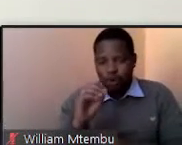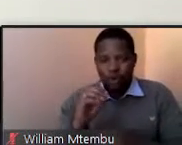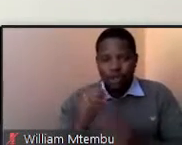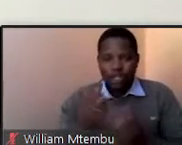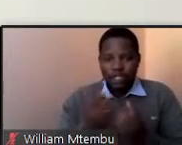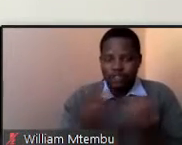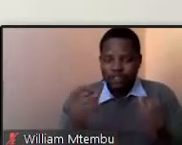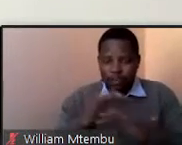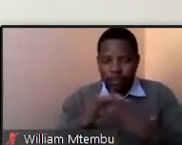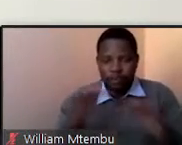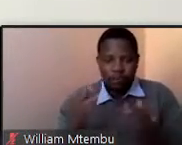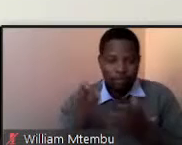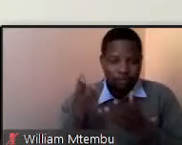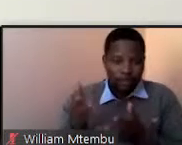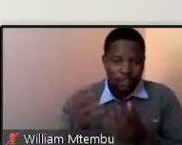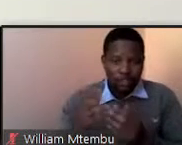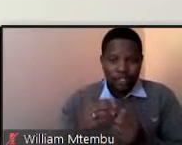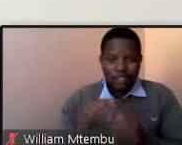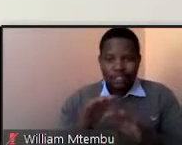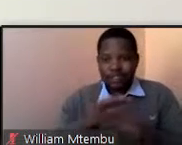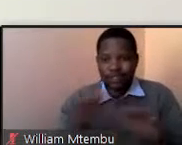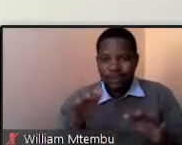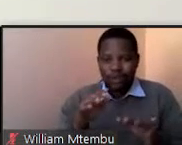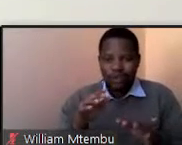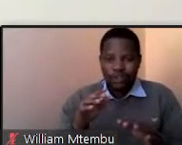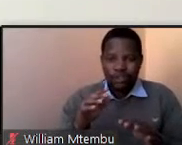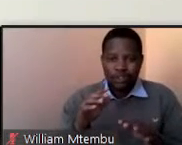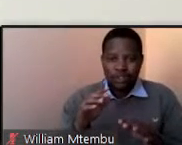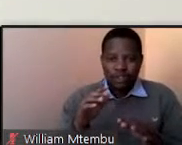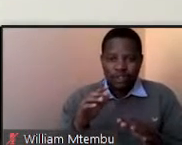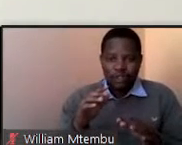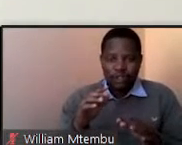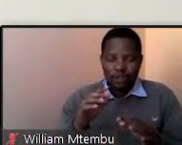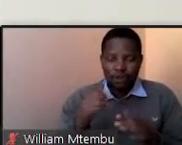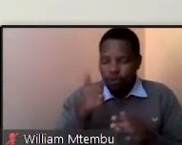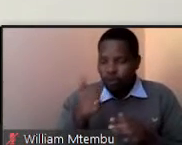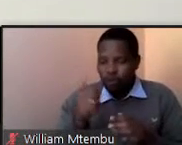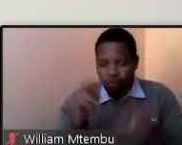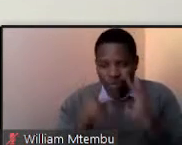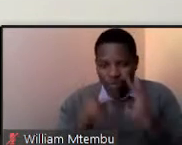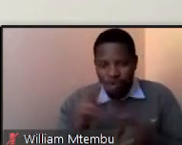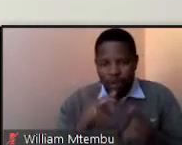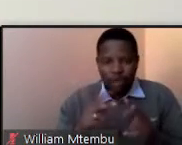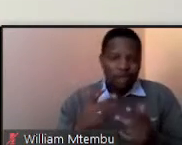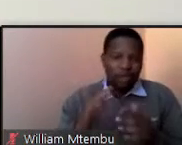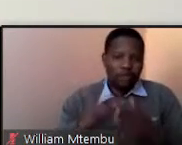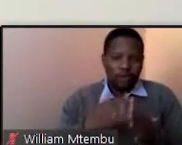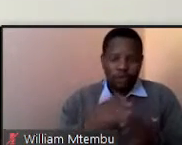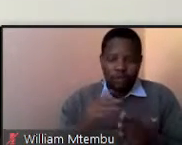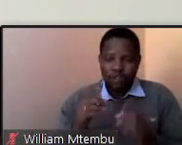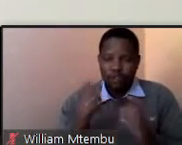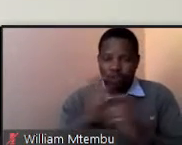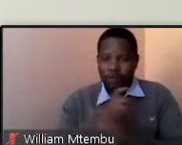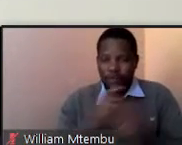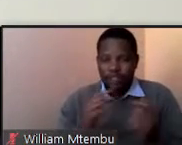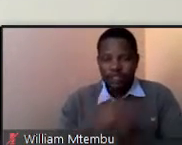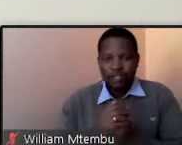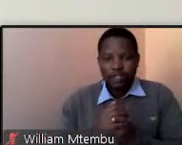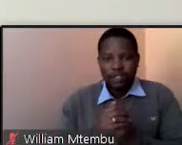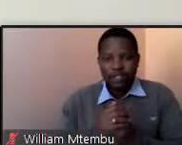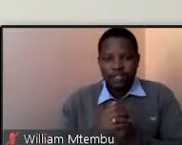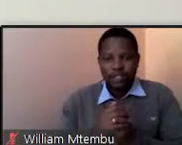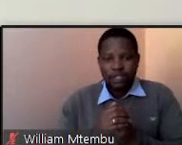people is not taken into good use because of the conflicts. And also, I think